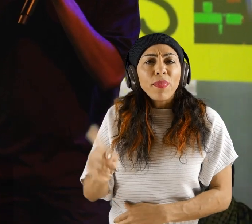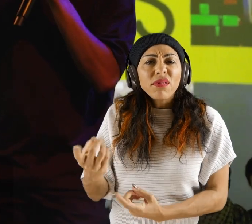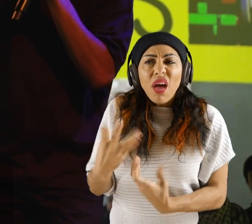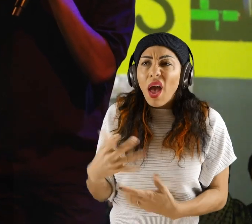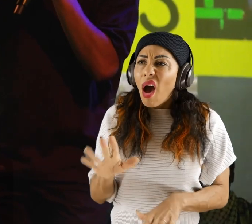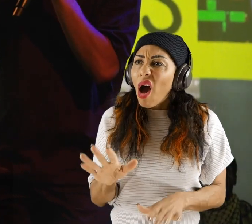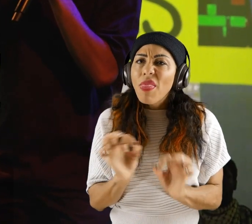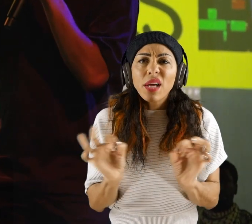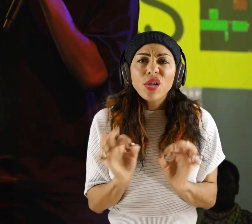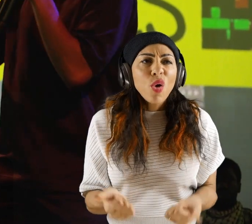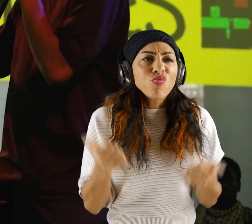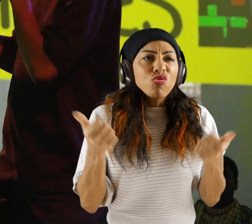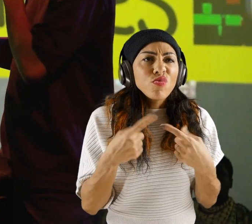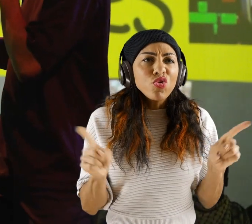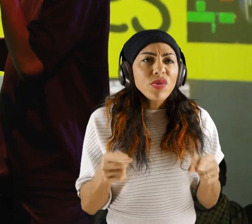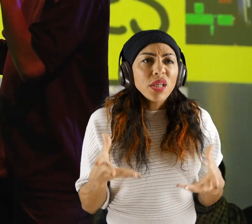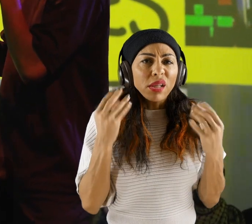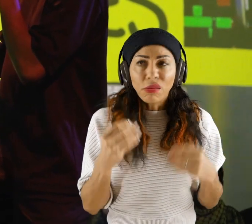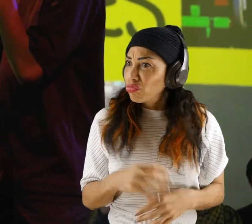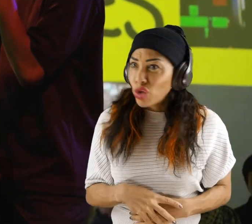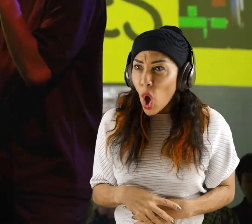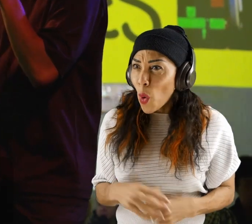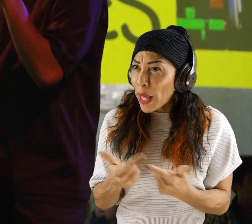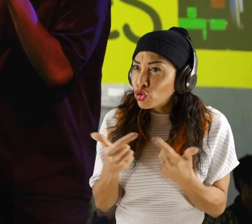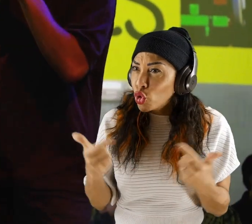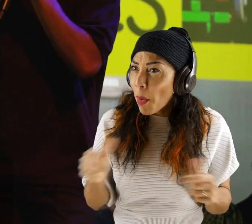stuff to listen to. That's my problem. Am I just the only one that feels that?